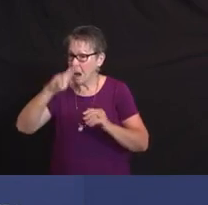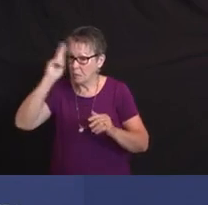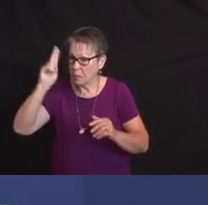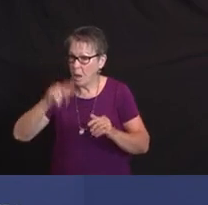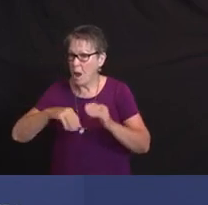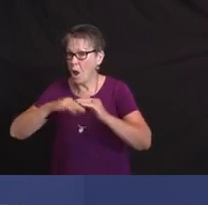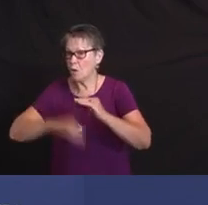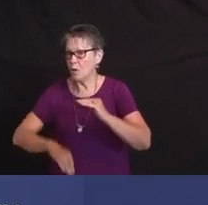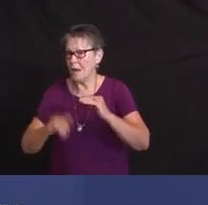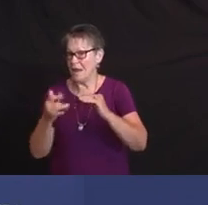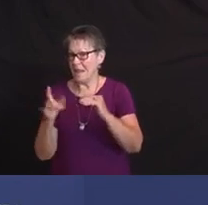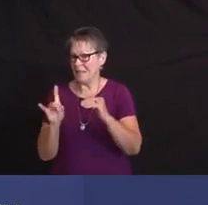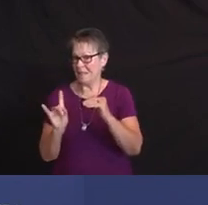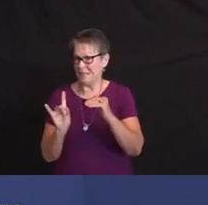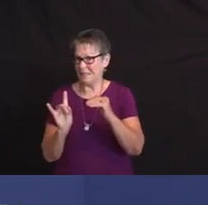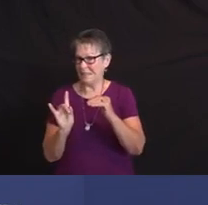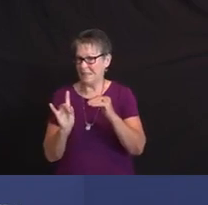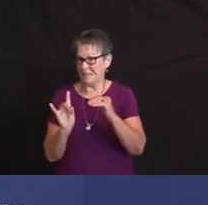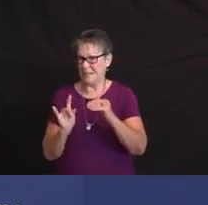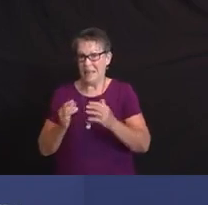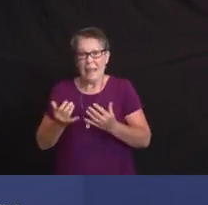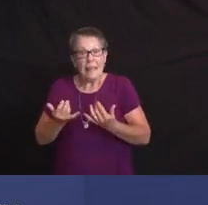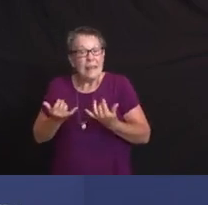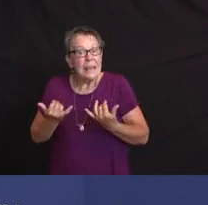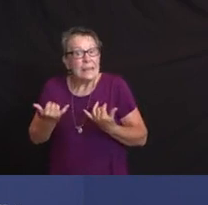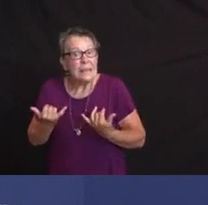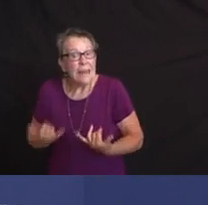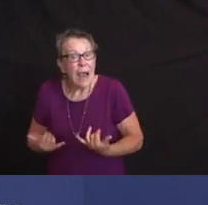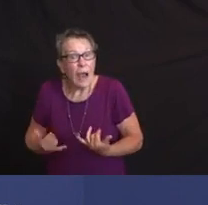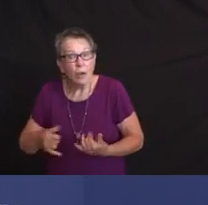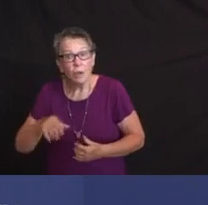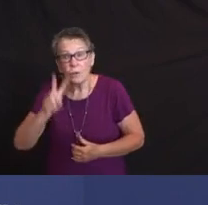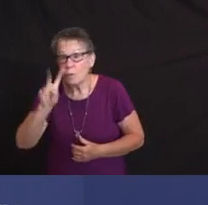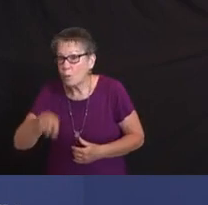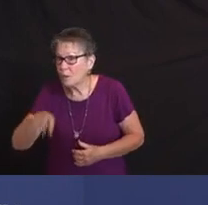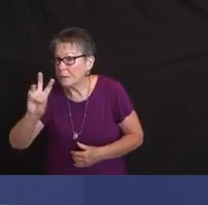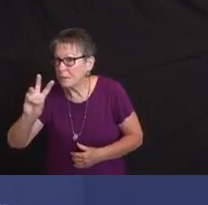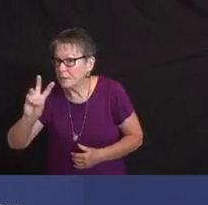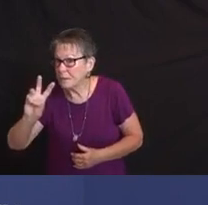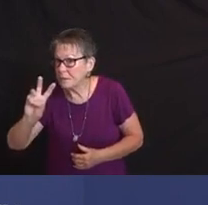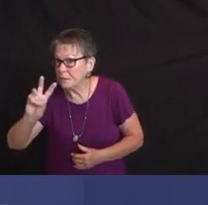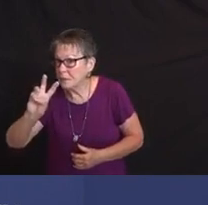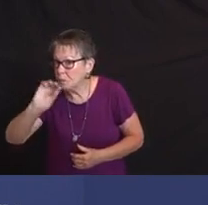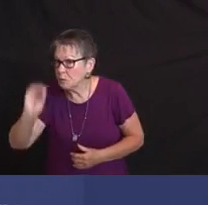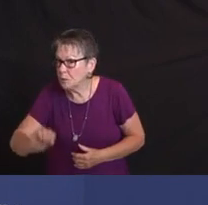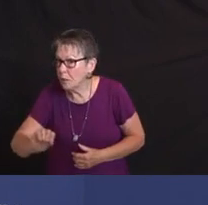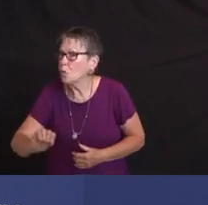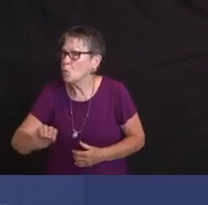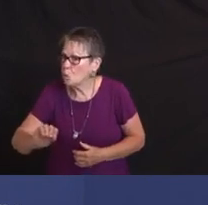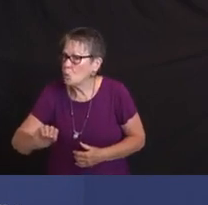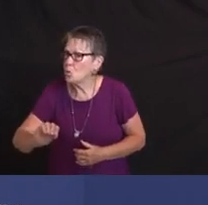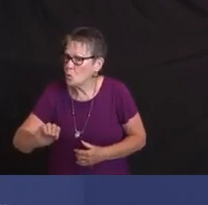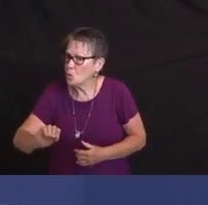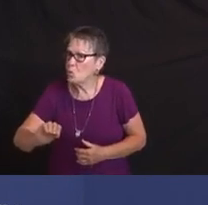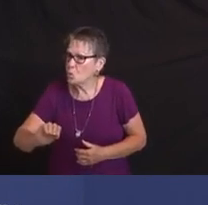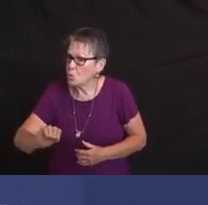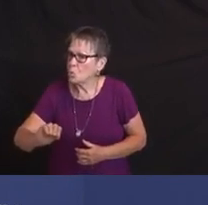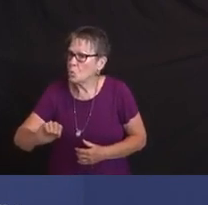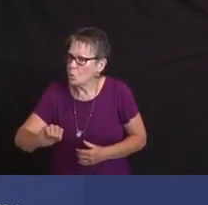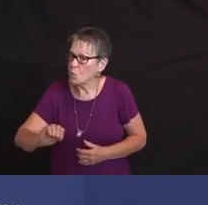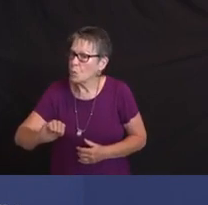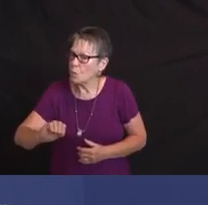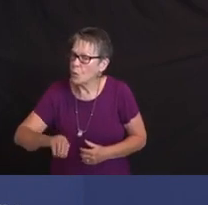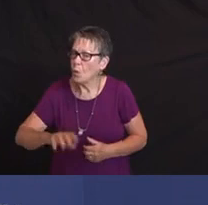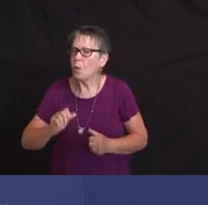it's 2.6%. With the circulation of other respiratory viruses, pediatricians are